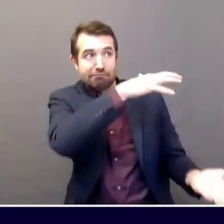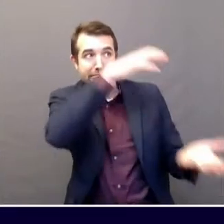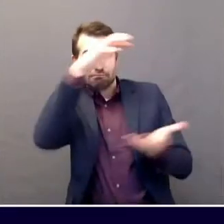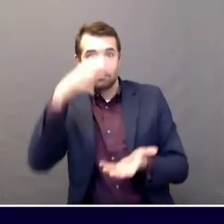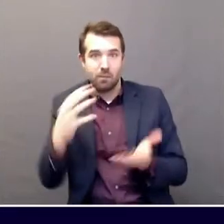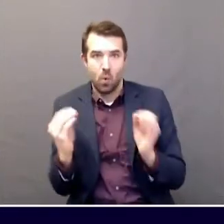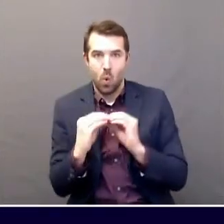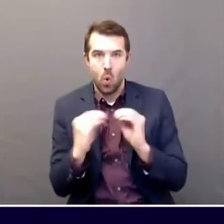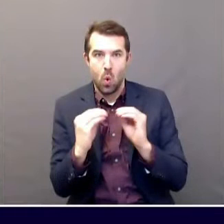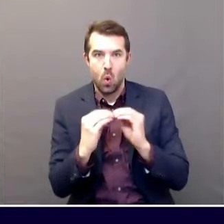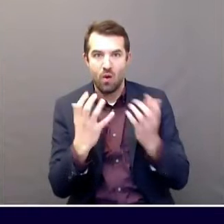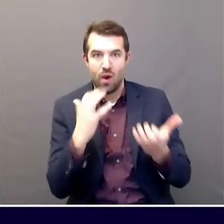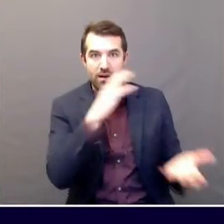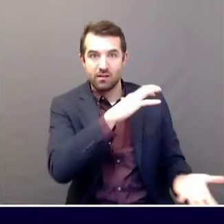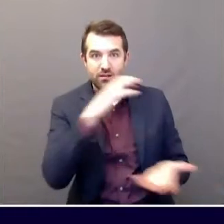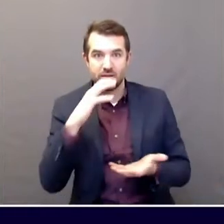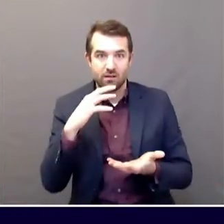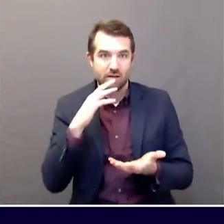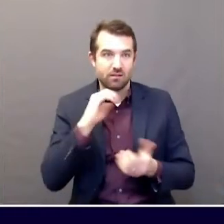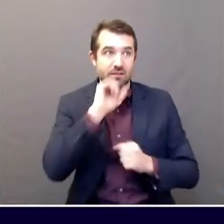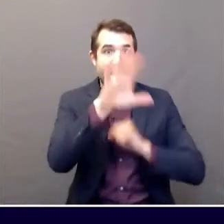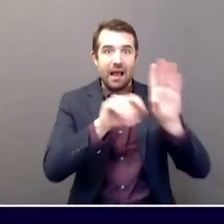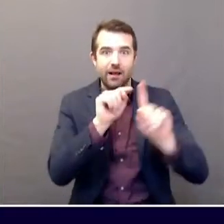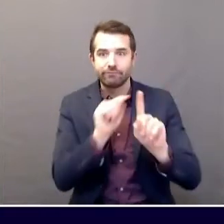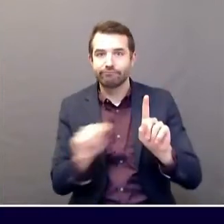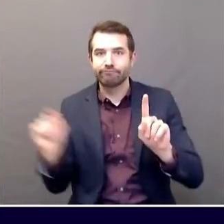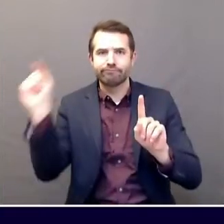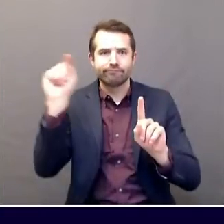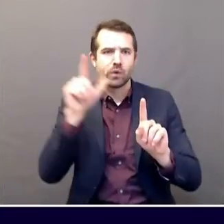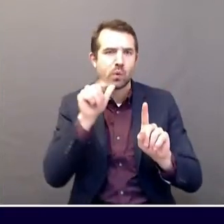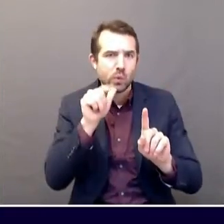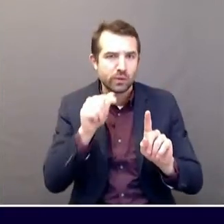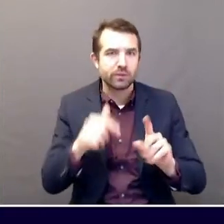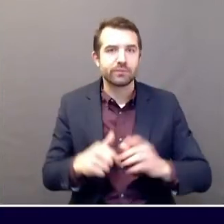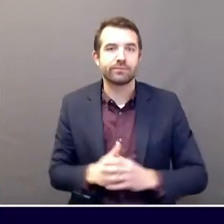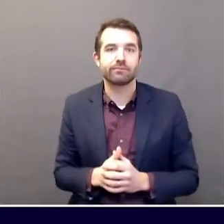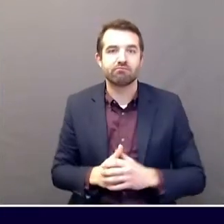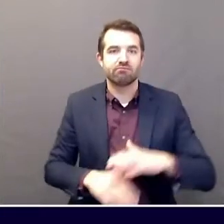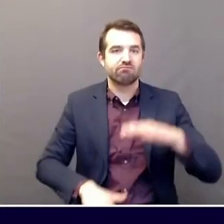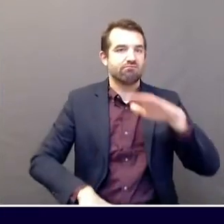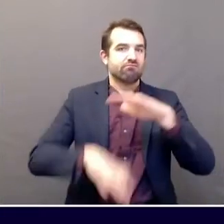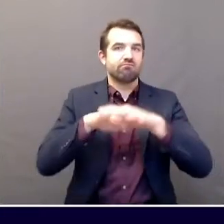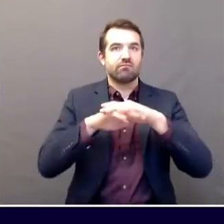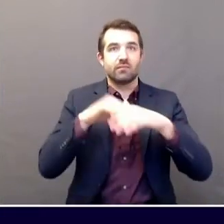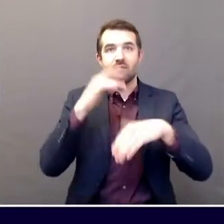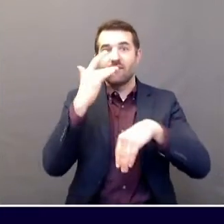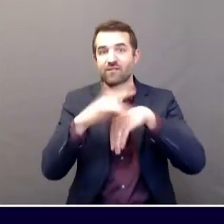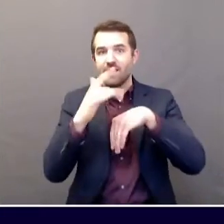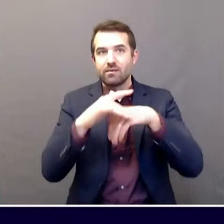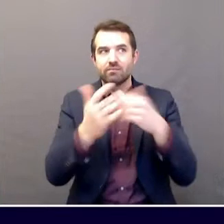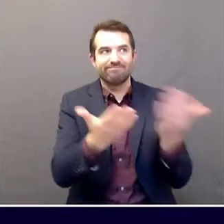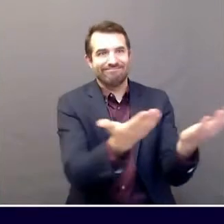to go. That allocation will be the maximum amount available to us, which is